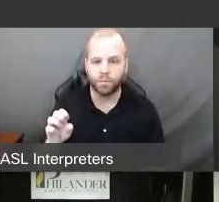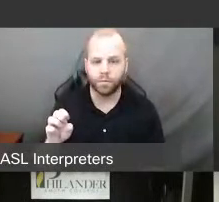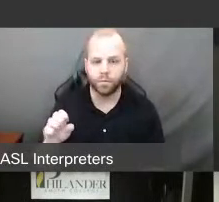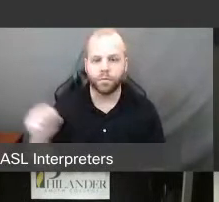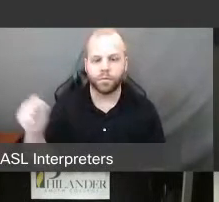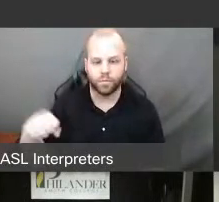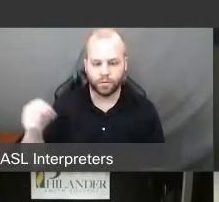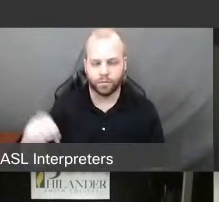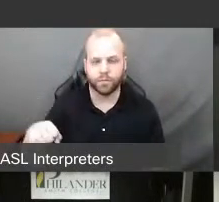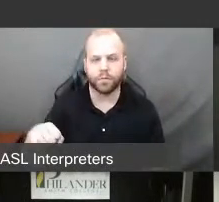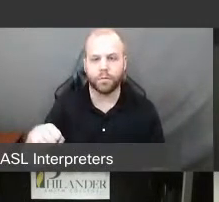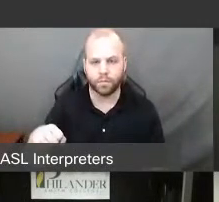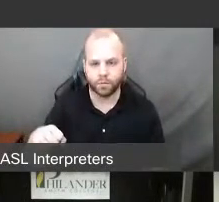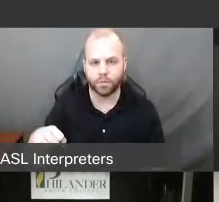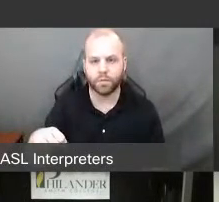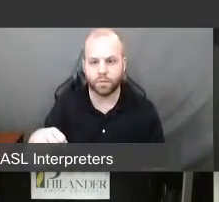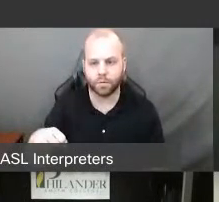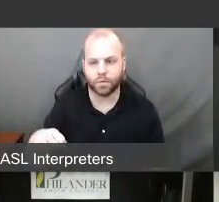Yes.